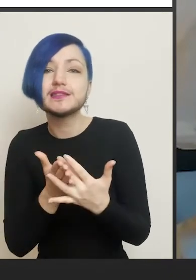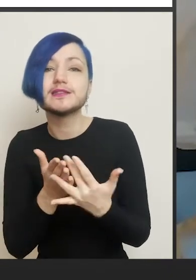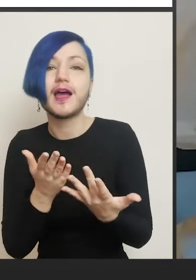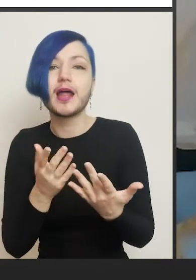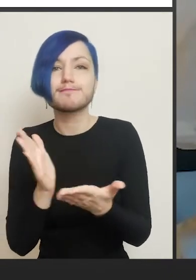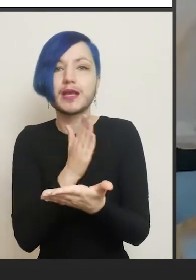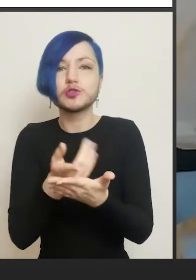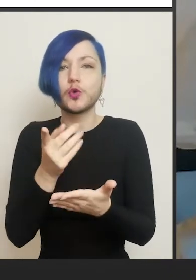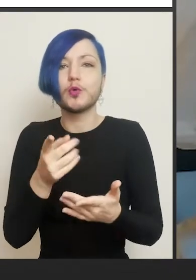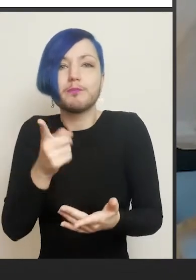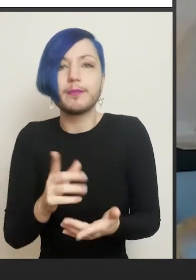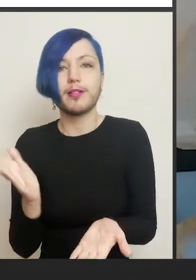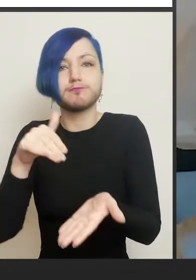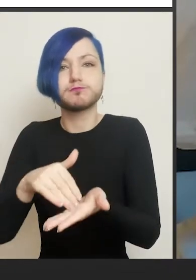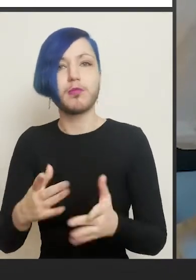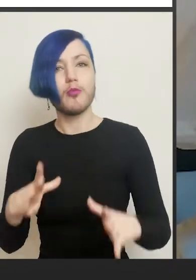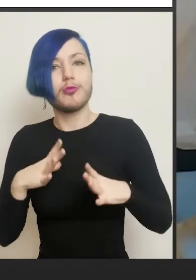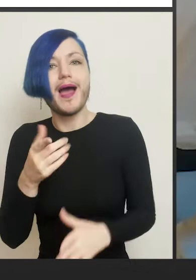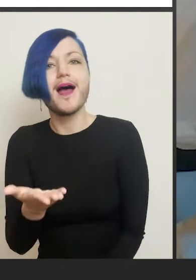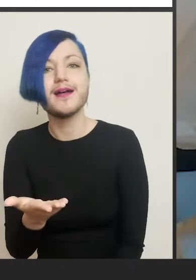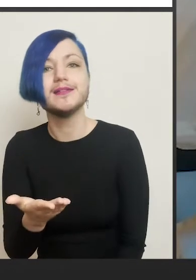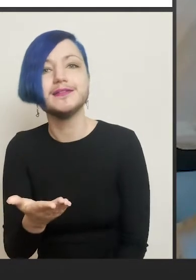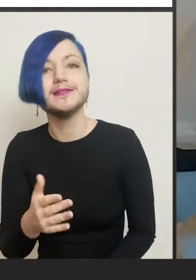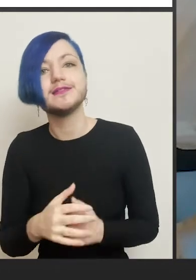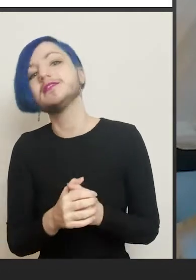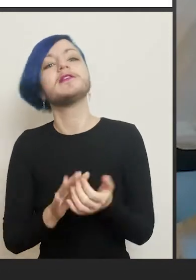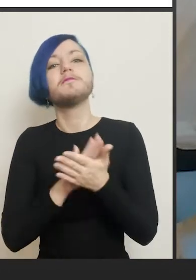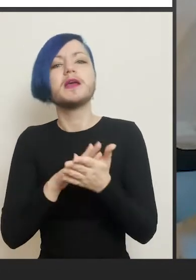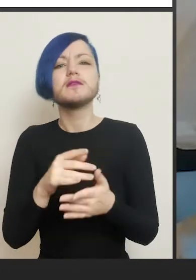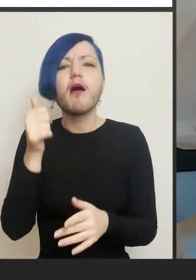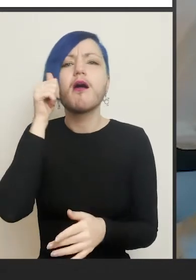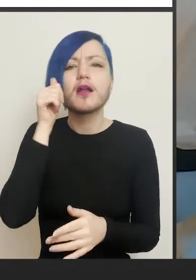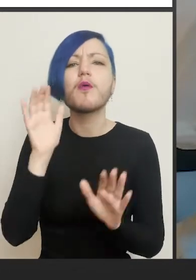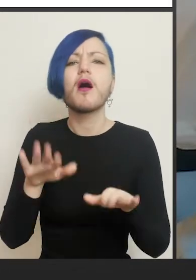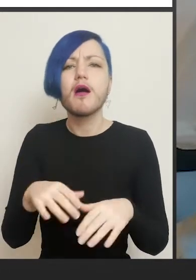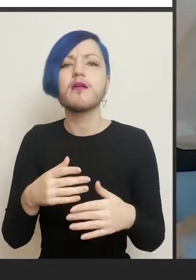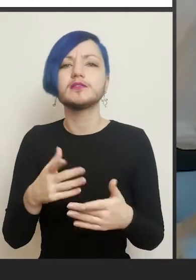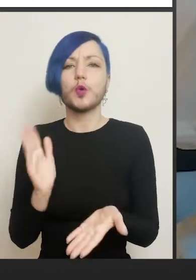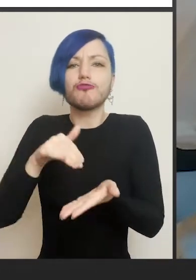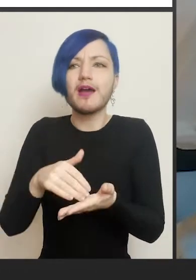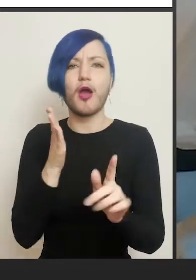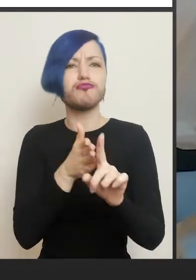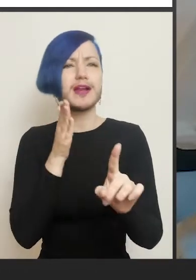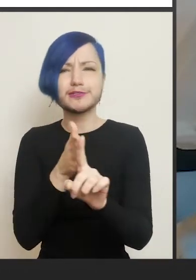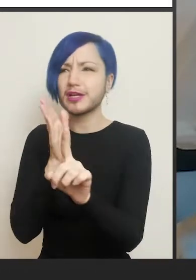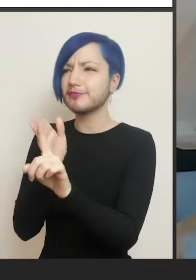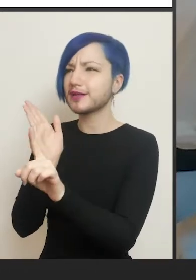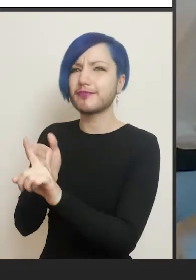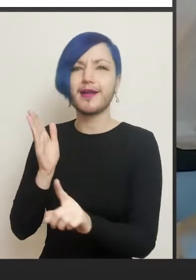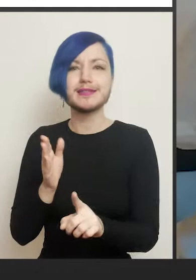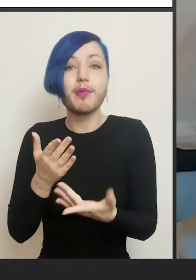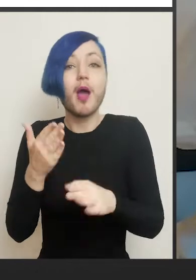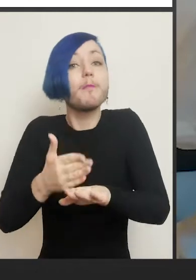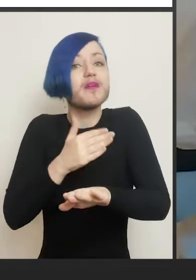to prepare folk who are coming, and so that people are already well aware of and recognise the environment before